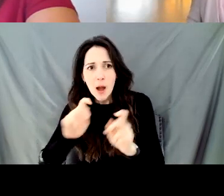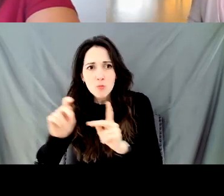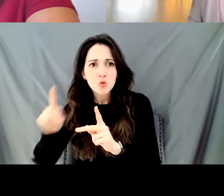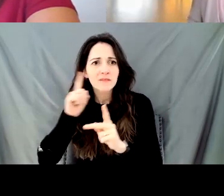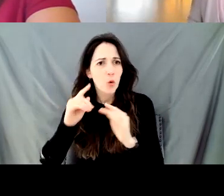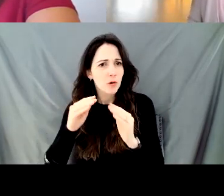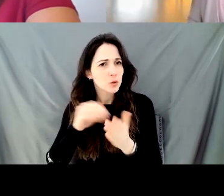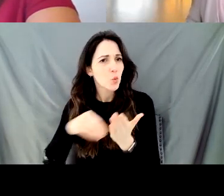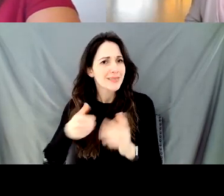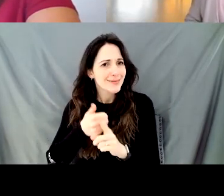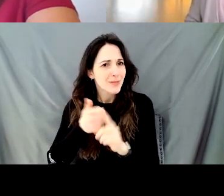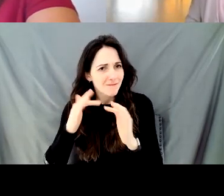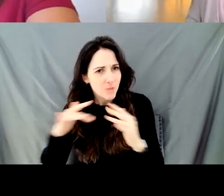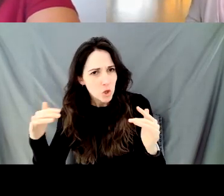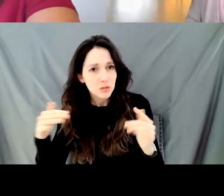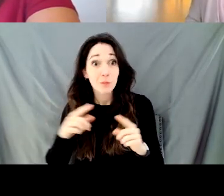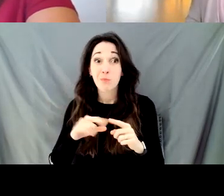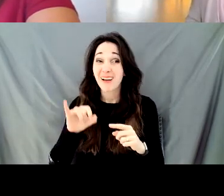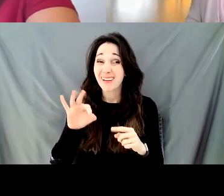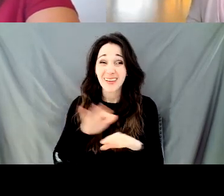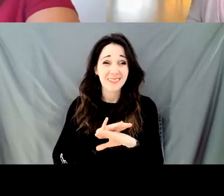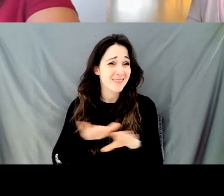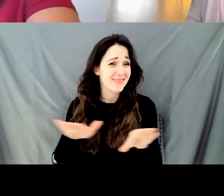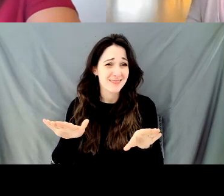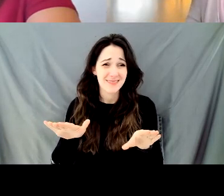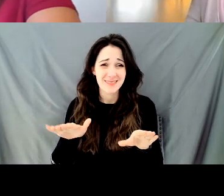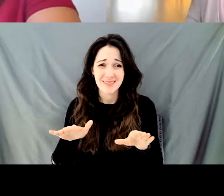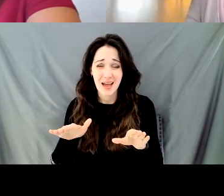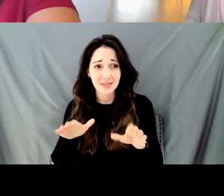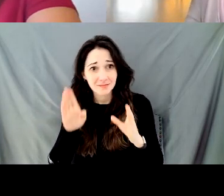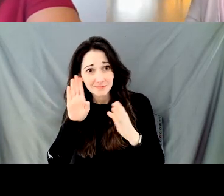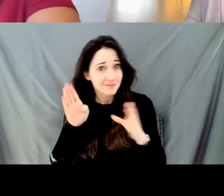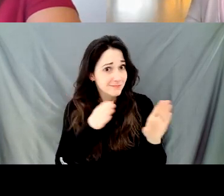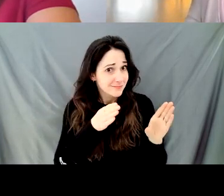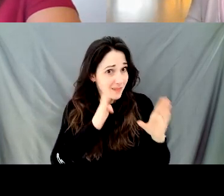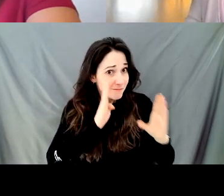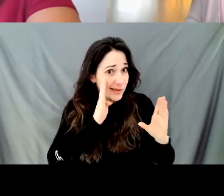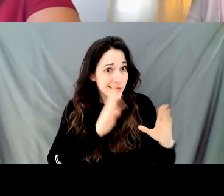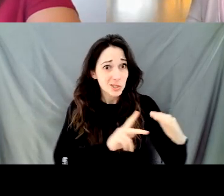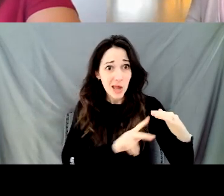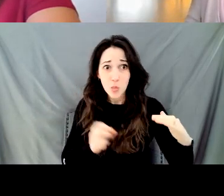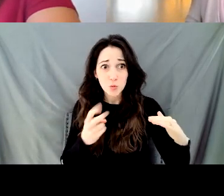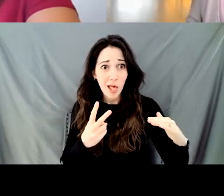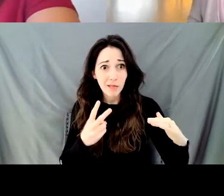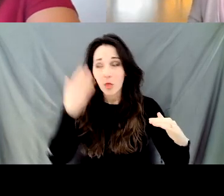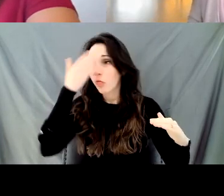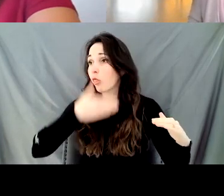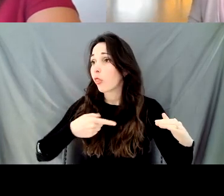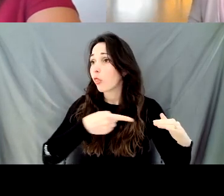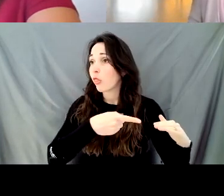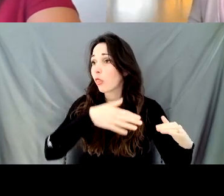we are not doing efforts to help pre-K through 12 education to make